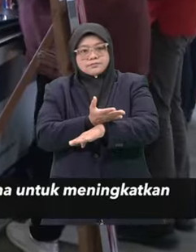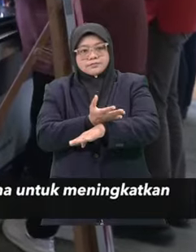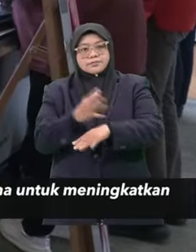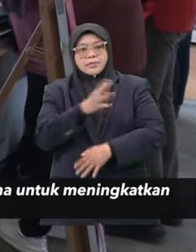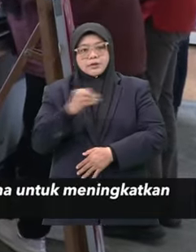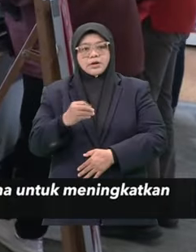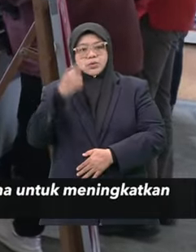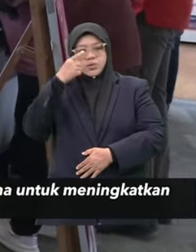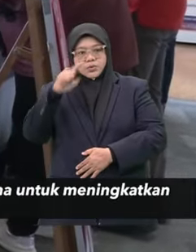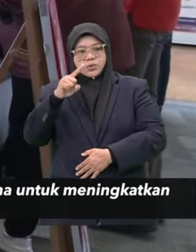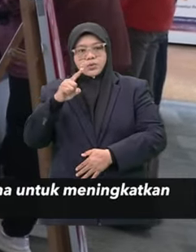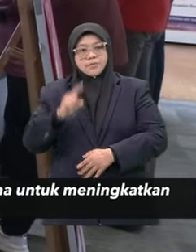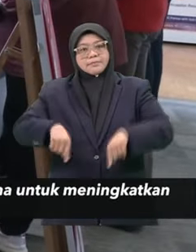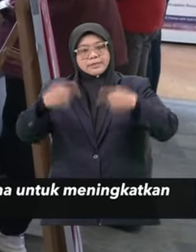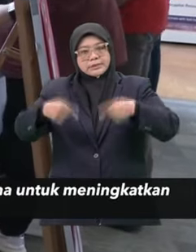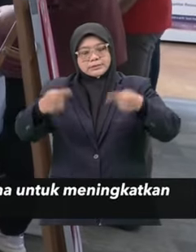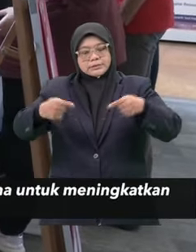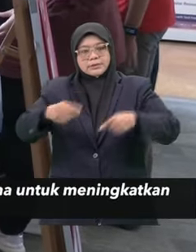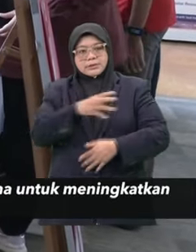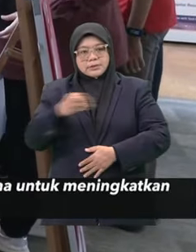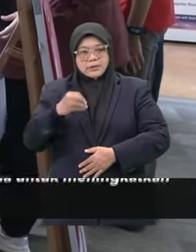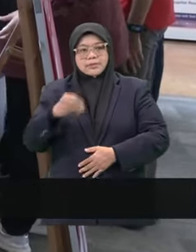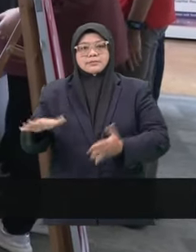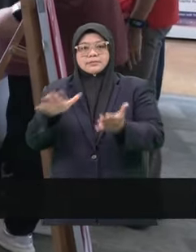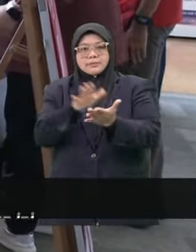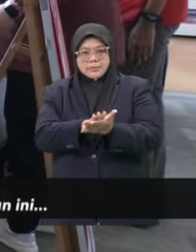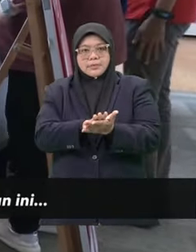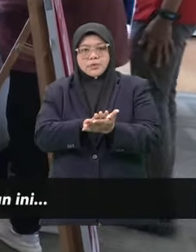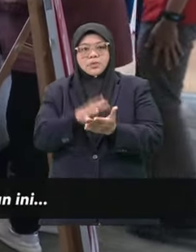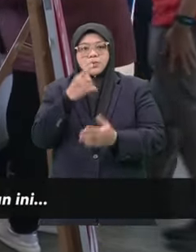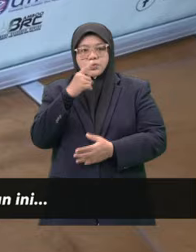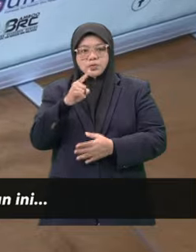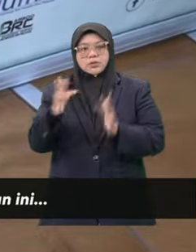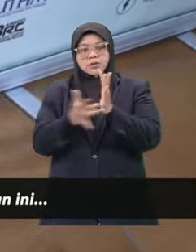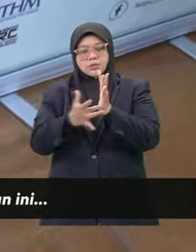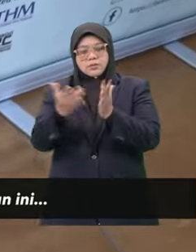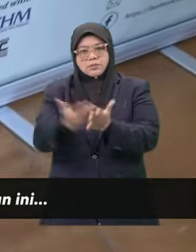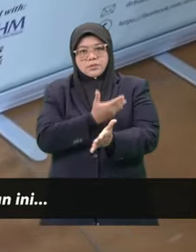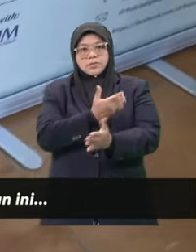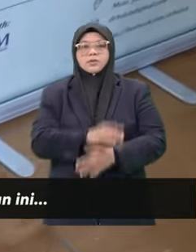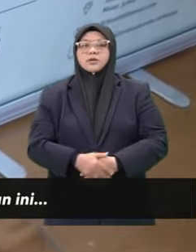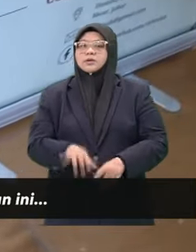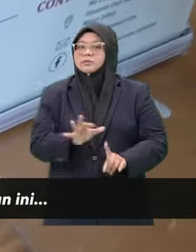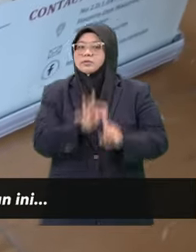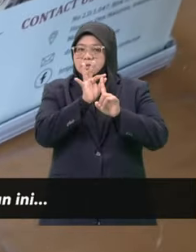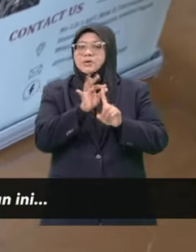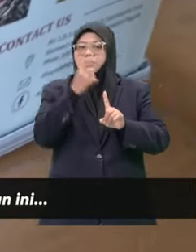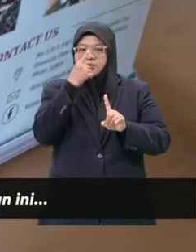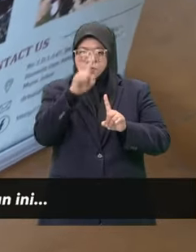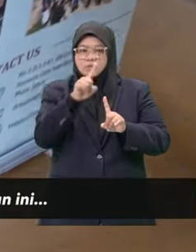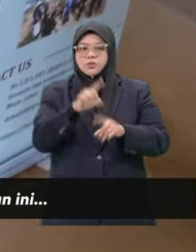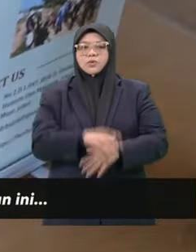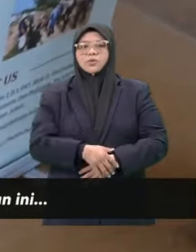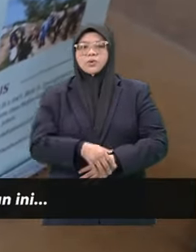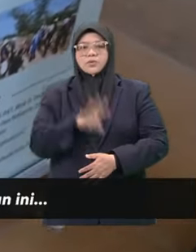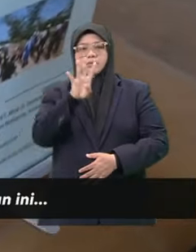level of competitiveness by applying or adopting new technology, especially is in Industrial 4.0.